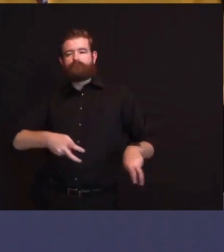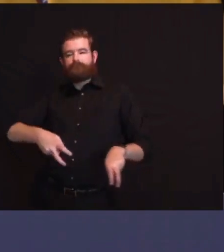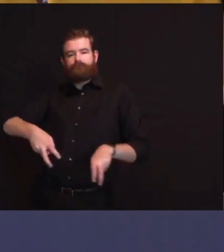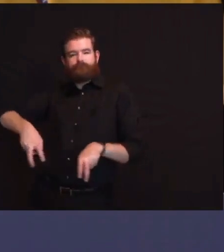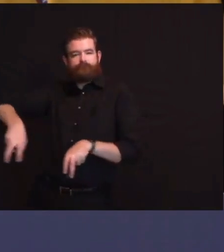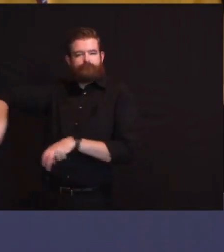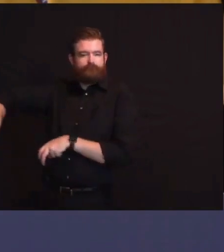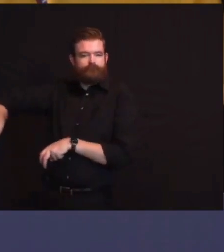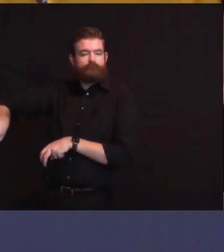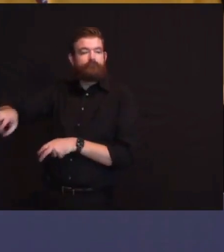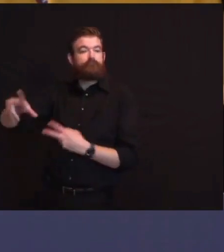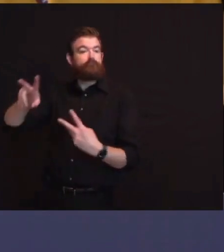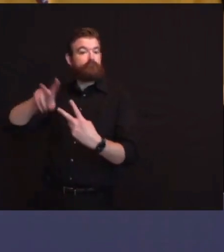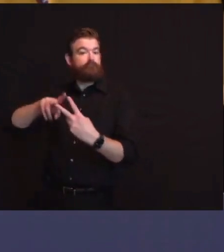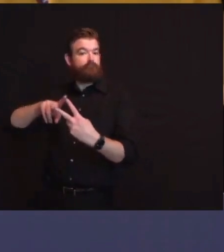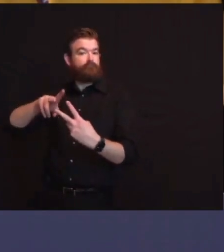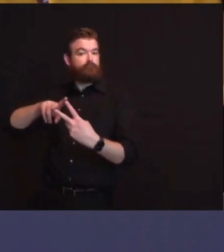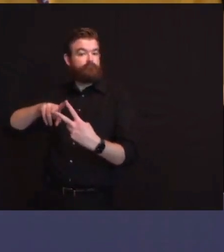that?